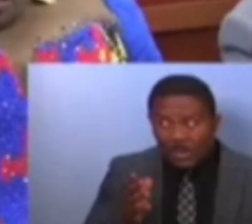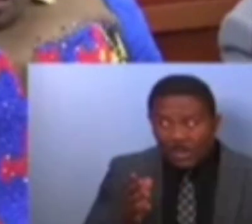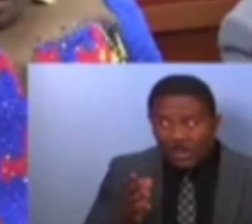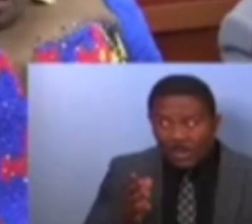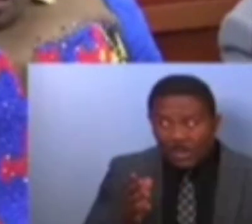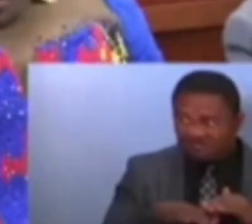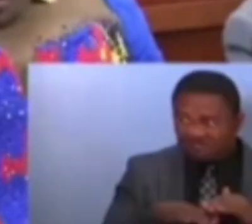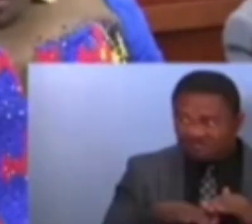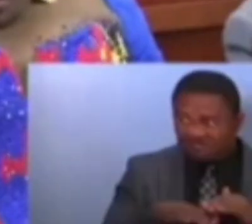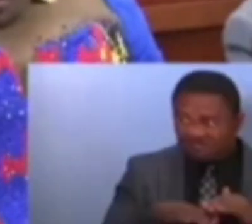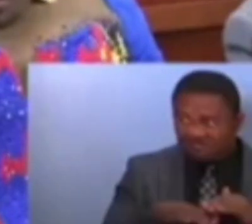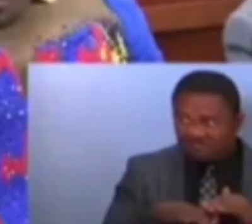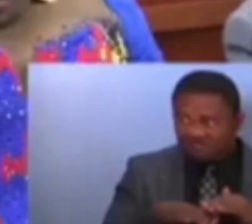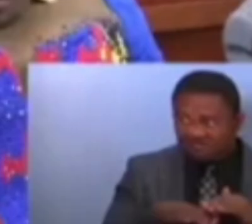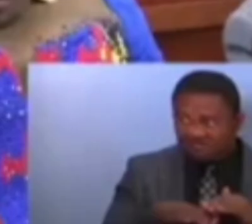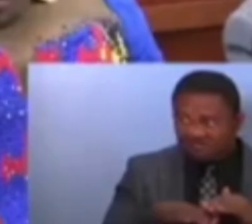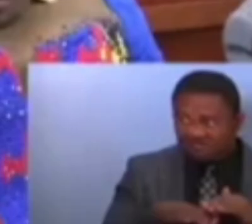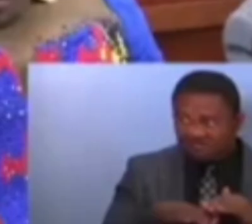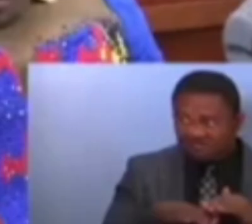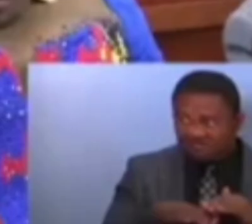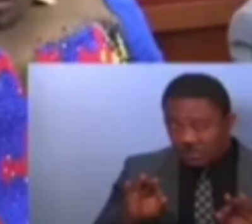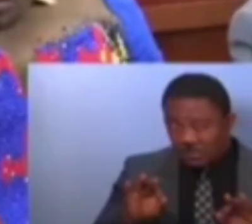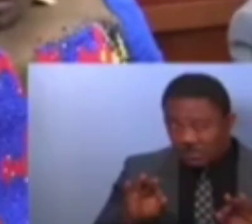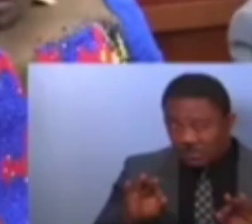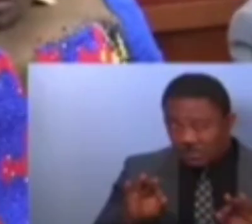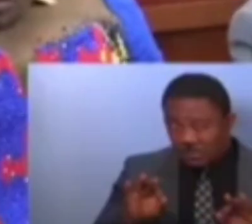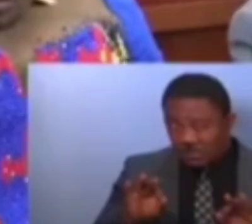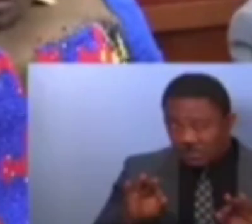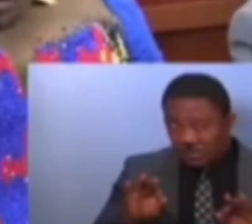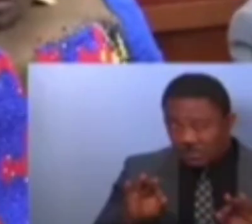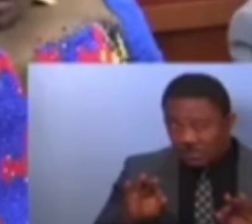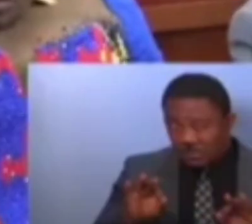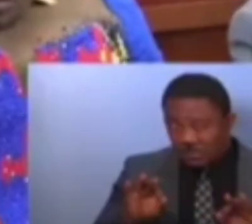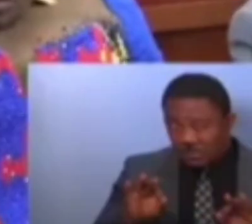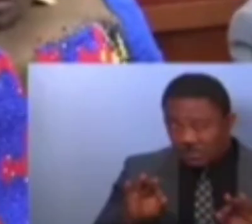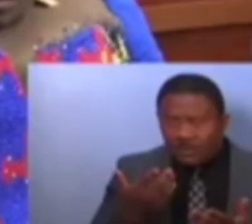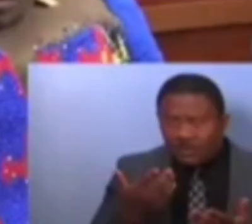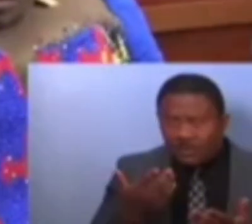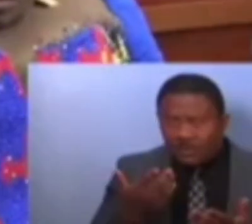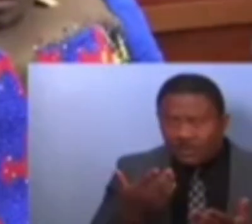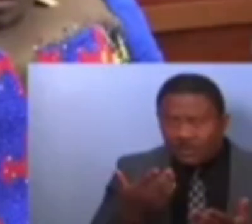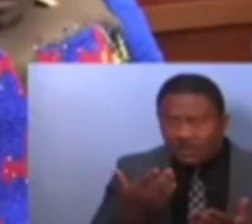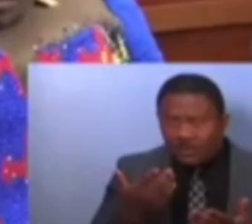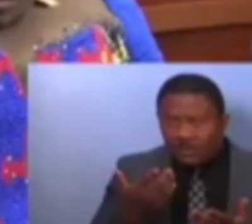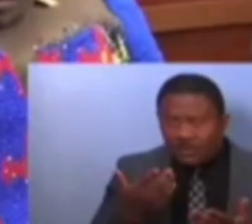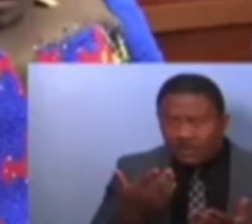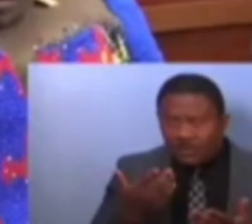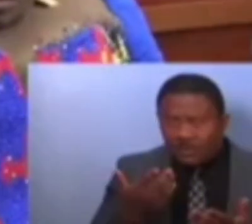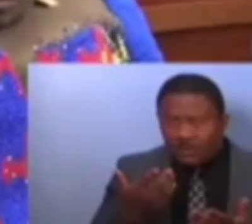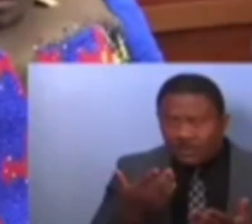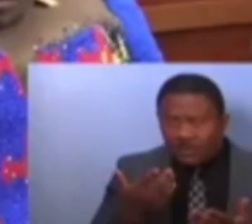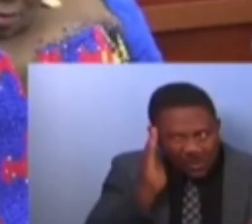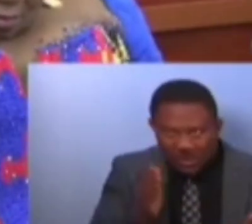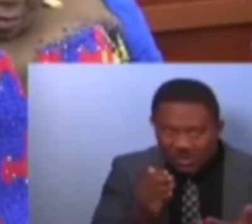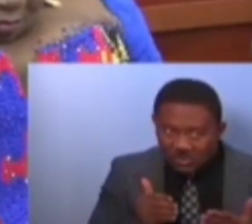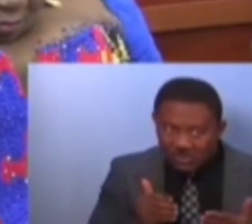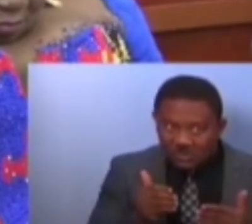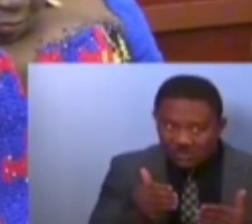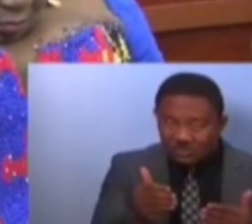matter. Having raised them, Mr. Speaker, Mr. Chairman, having raised them, I shall